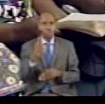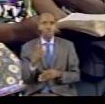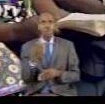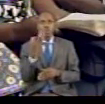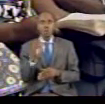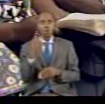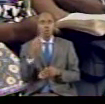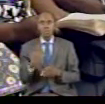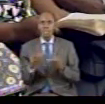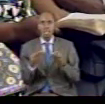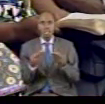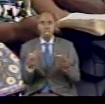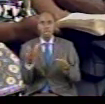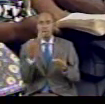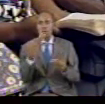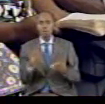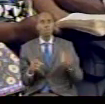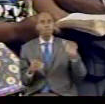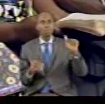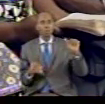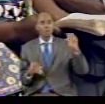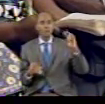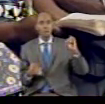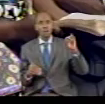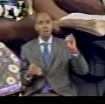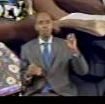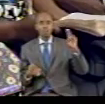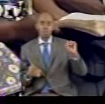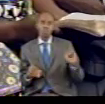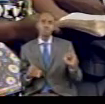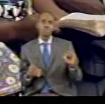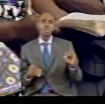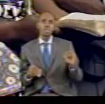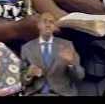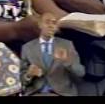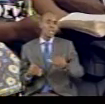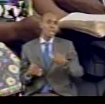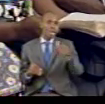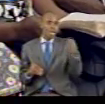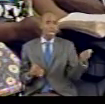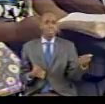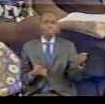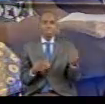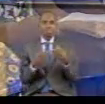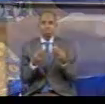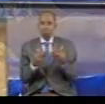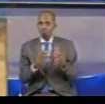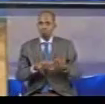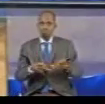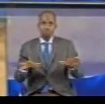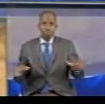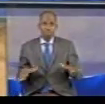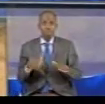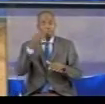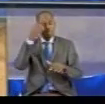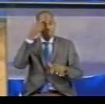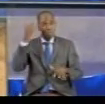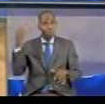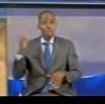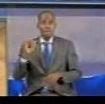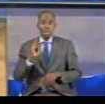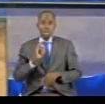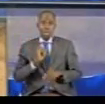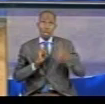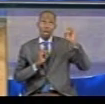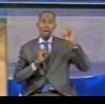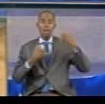the children of Ammon, any possession, because I have given it